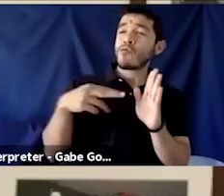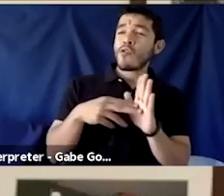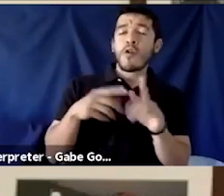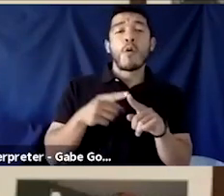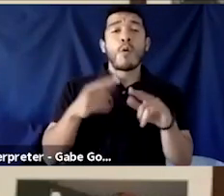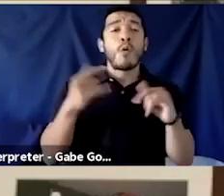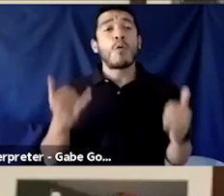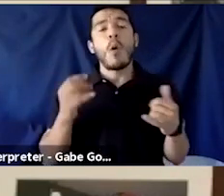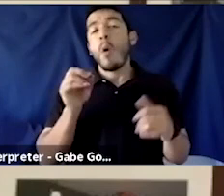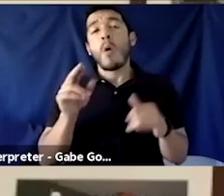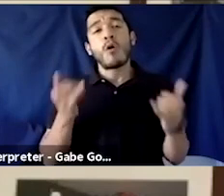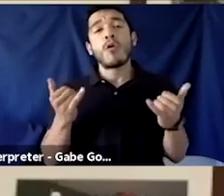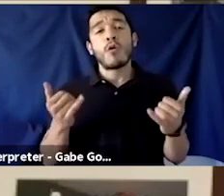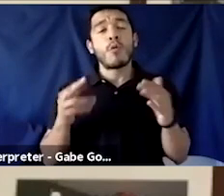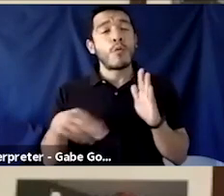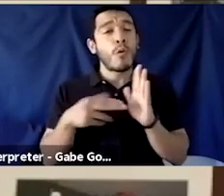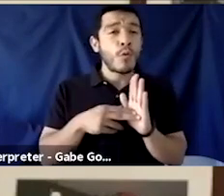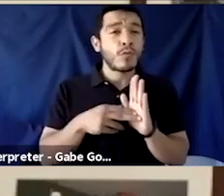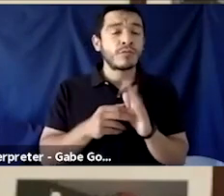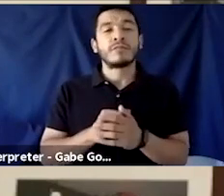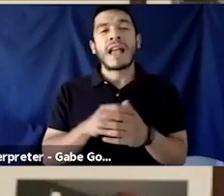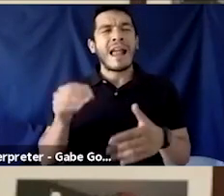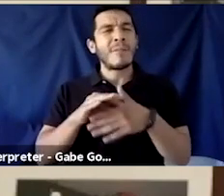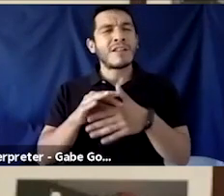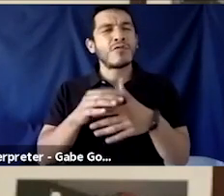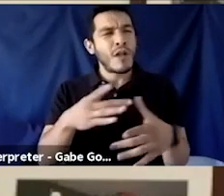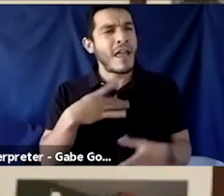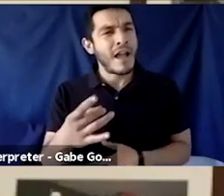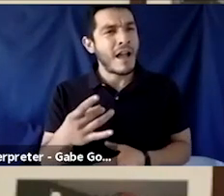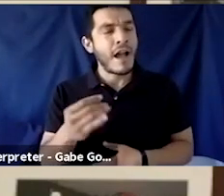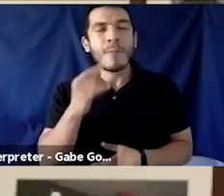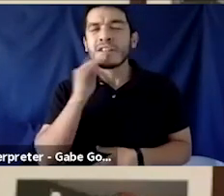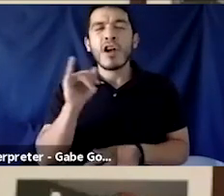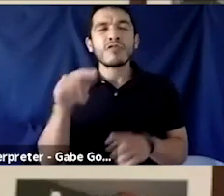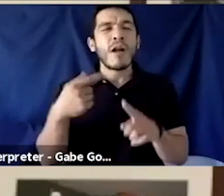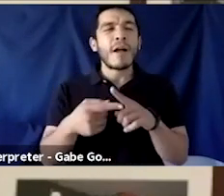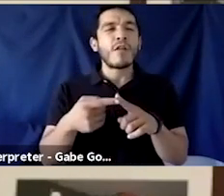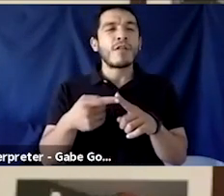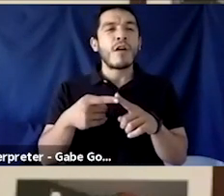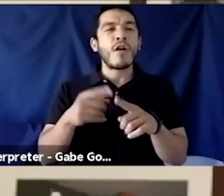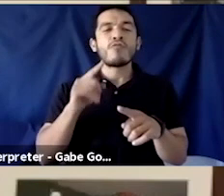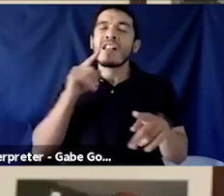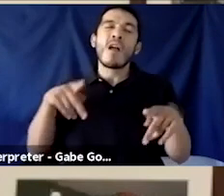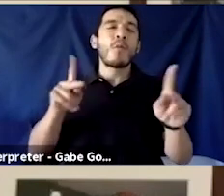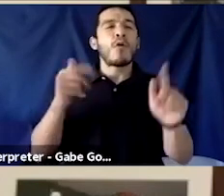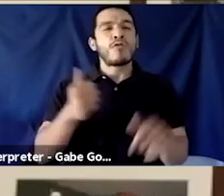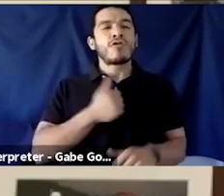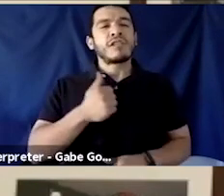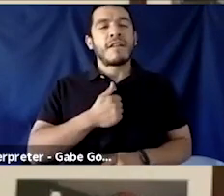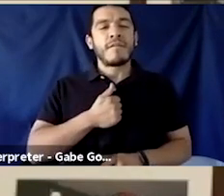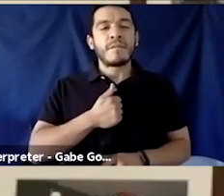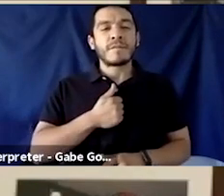you like? And then I also want, because it's all about shameless promotion. We know you are fabulous on The